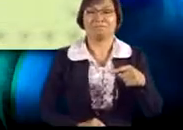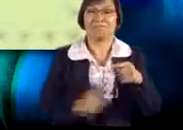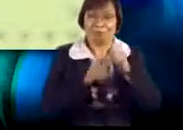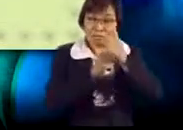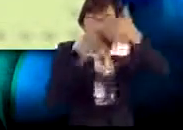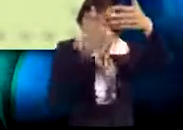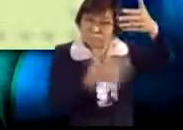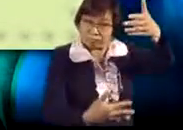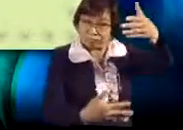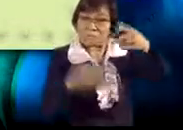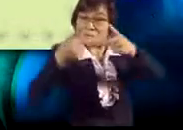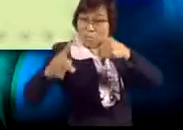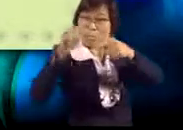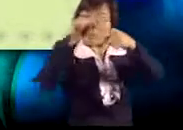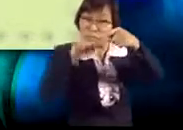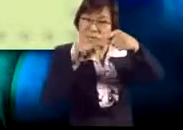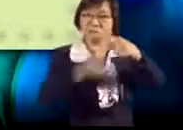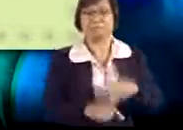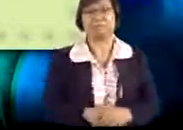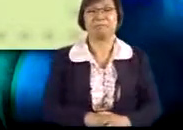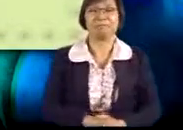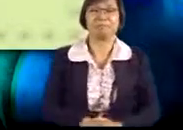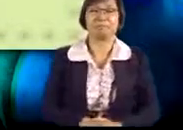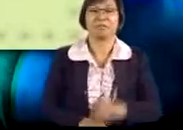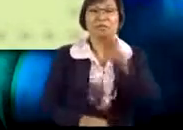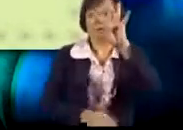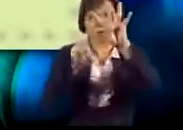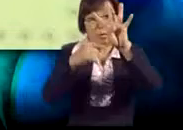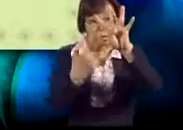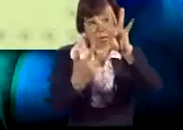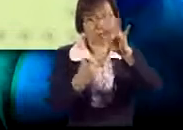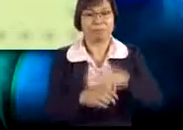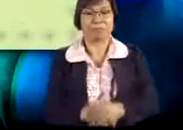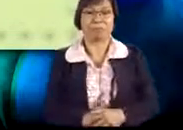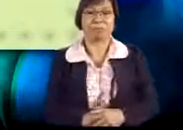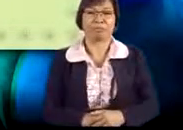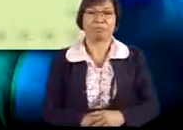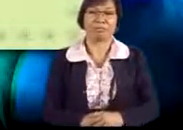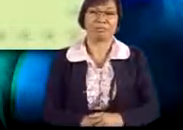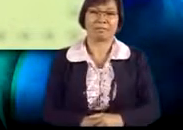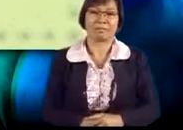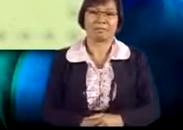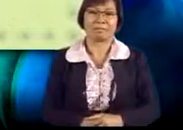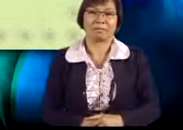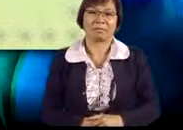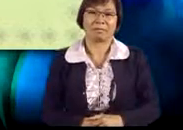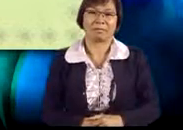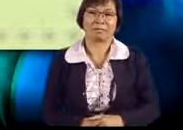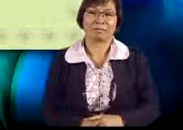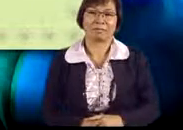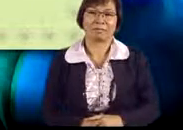The following are improper fractions: 4 over 3 or